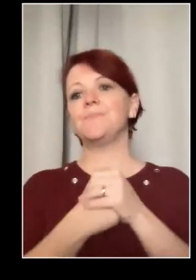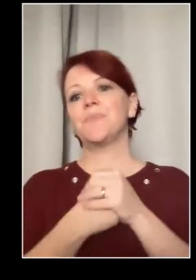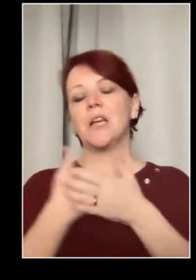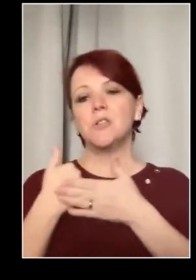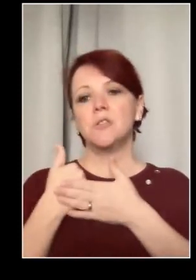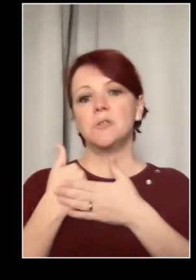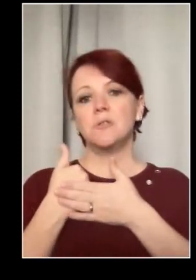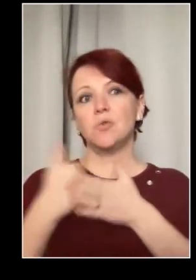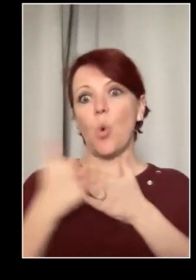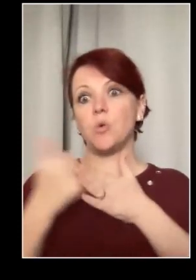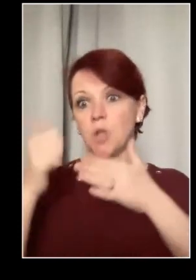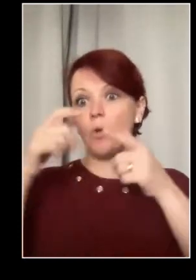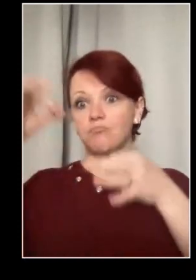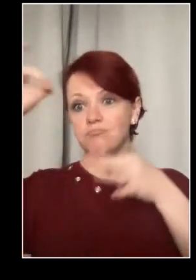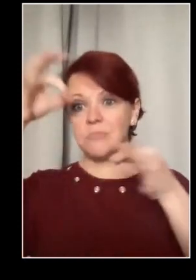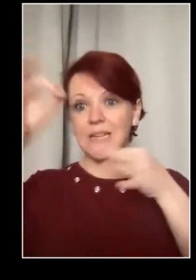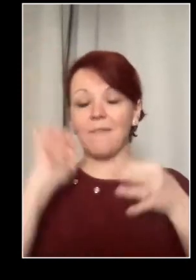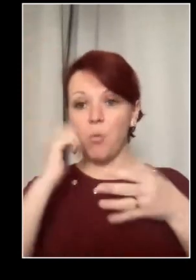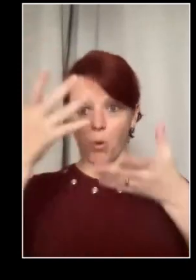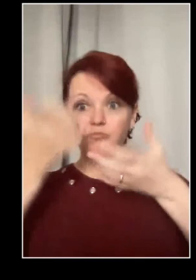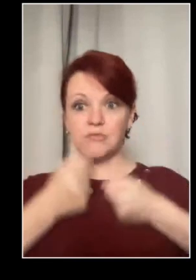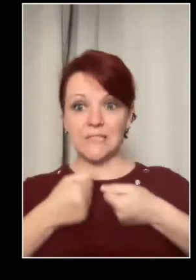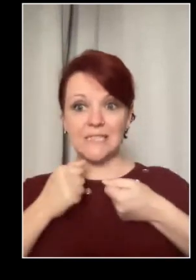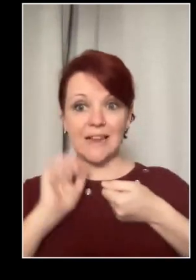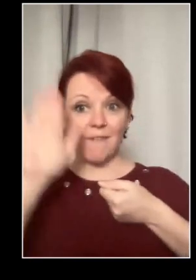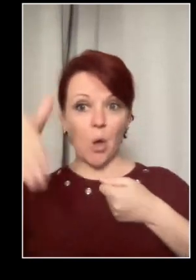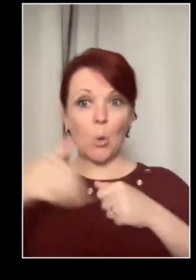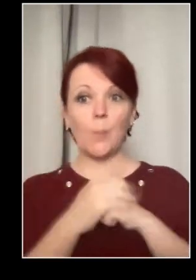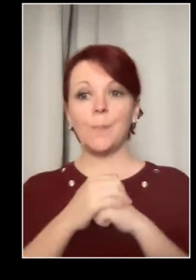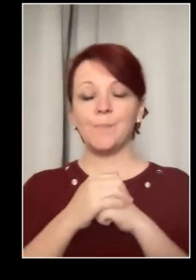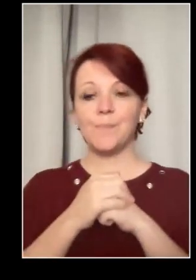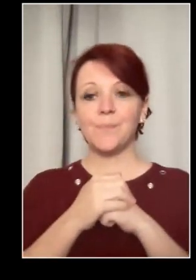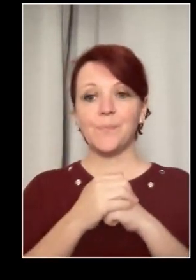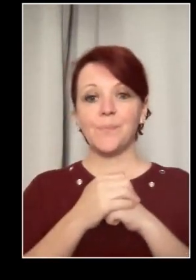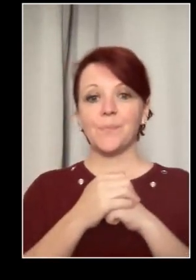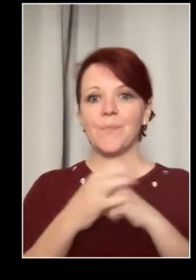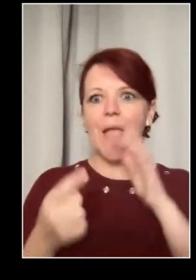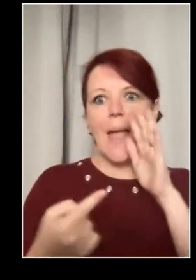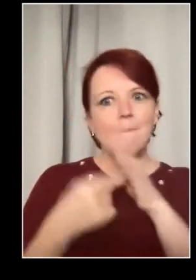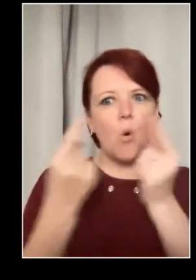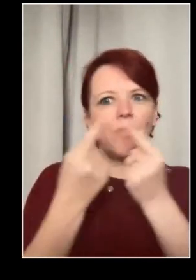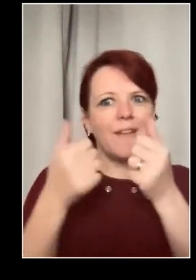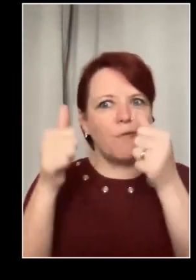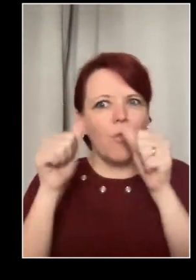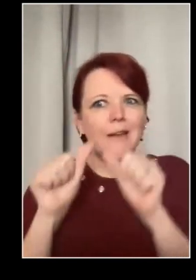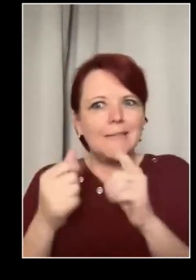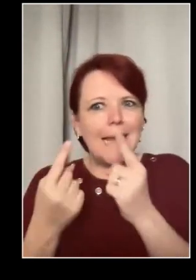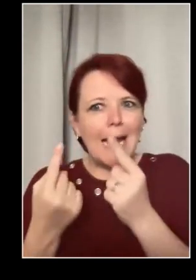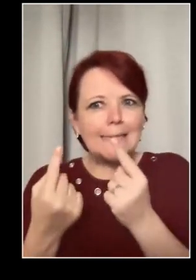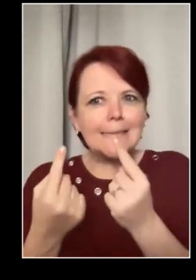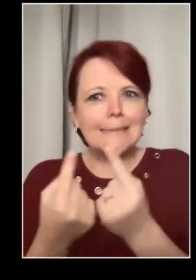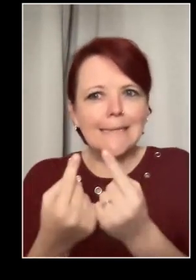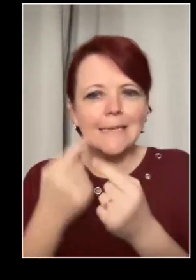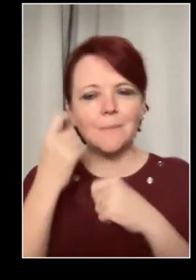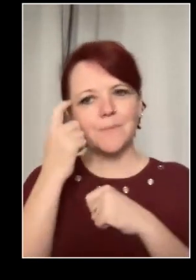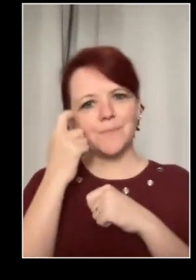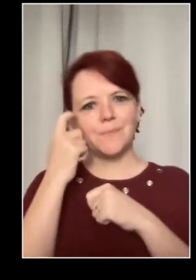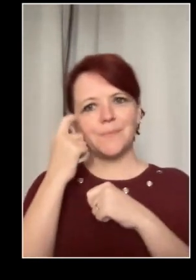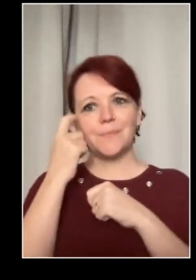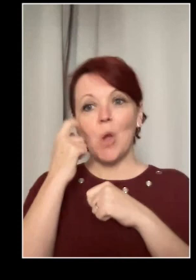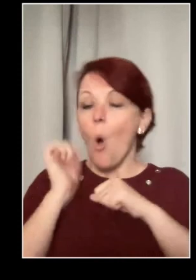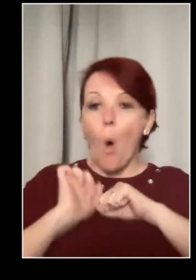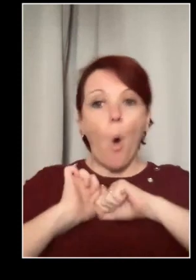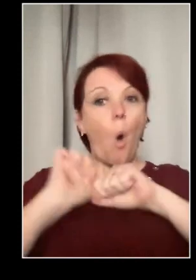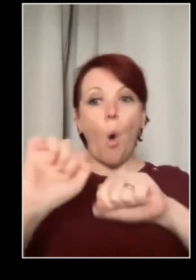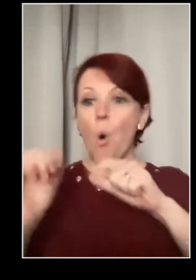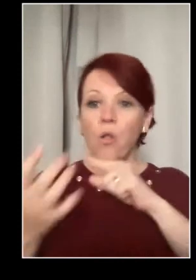be sent onto your home address in the next few days. An important notice on the next steps for our winners. The award winners announced today will go forward to the